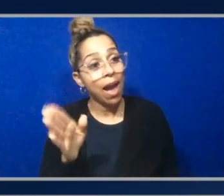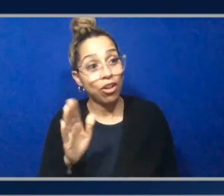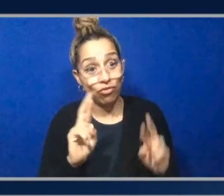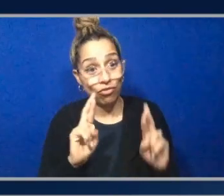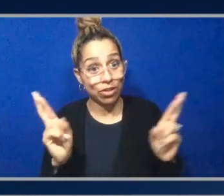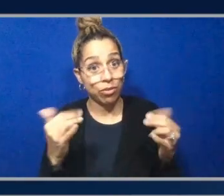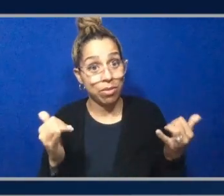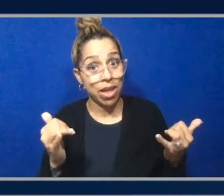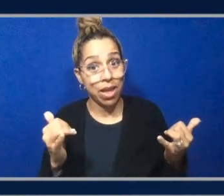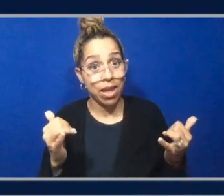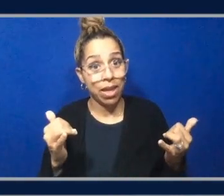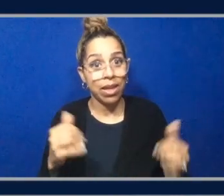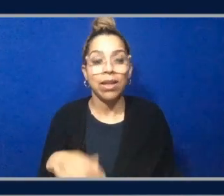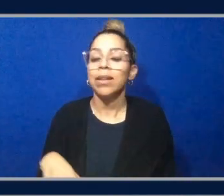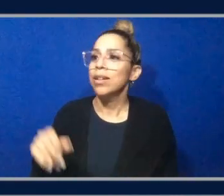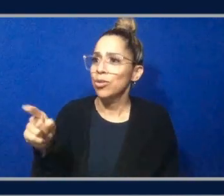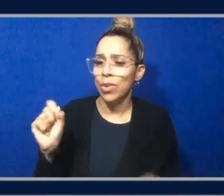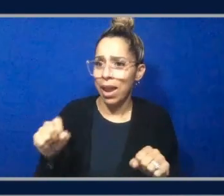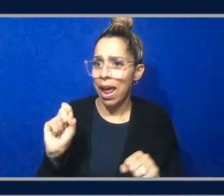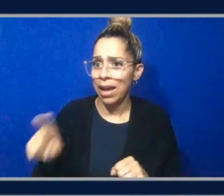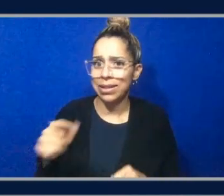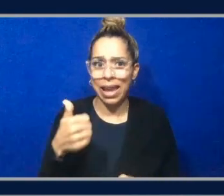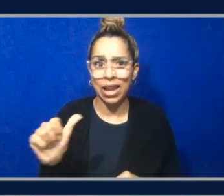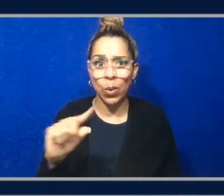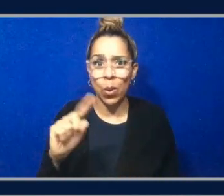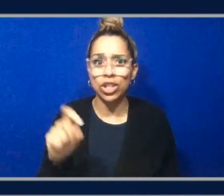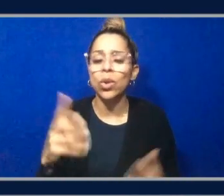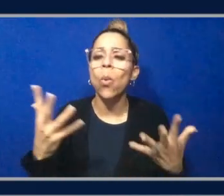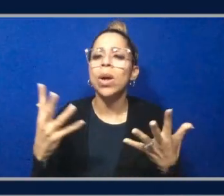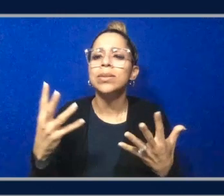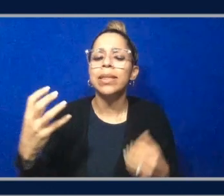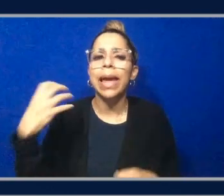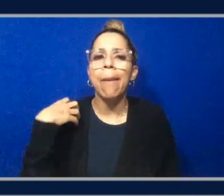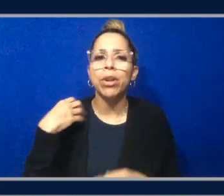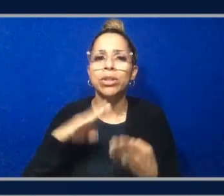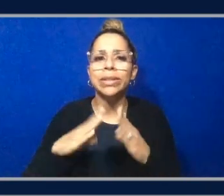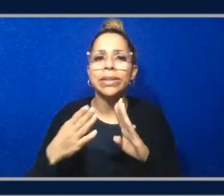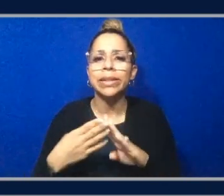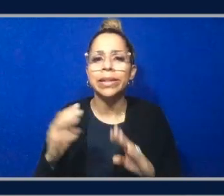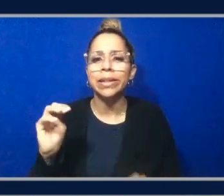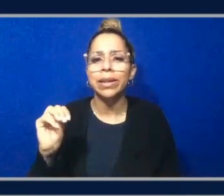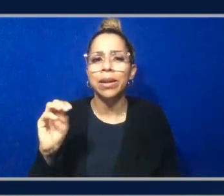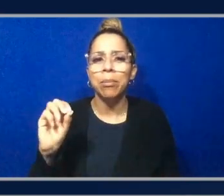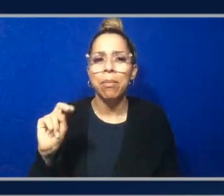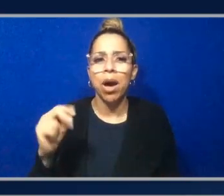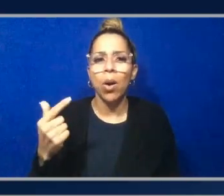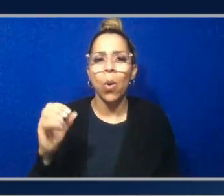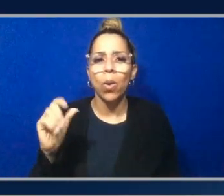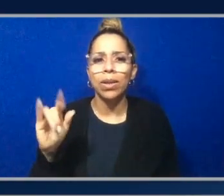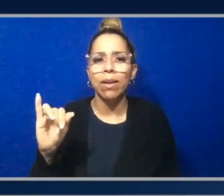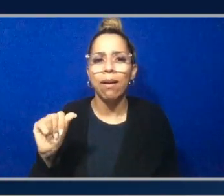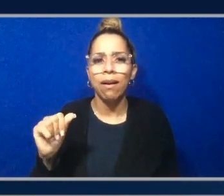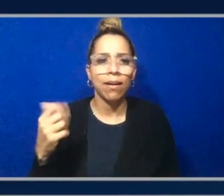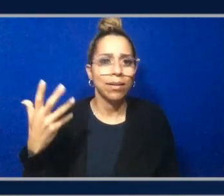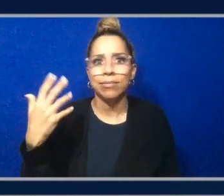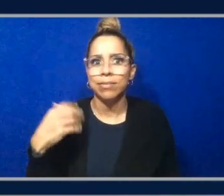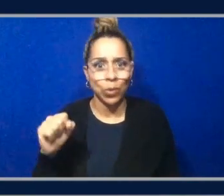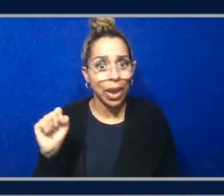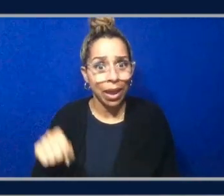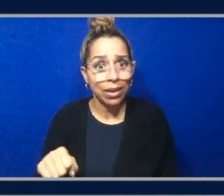ask it anything. You say, what is the capital of Mongolia? It's Yeah. it's going to be able to answer those things. Interesting. Yeah, like what is